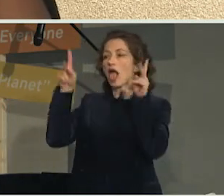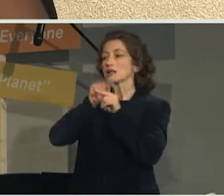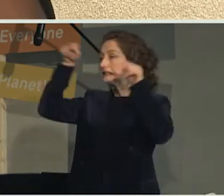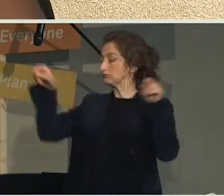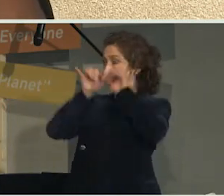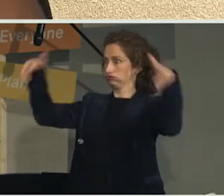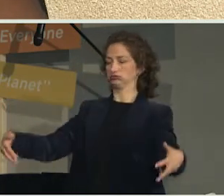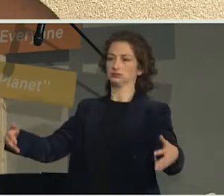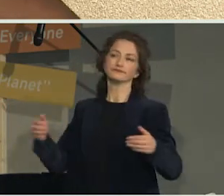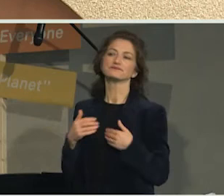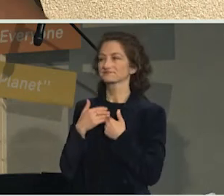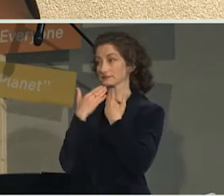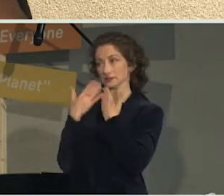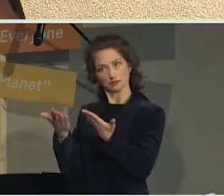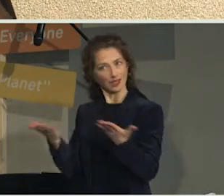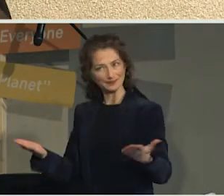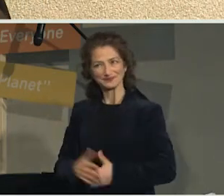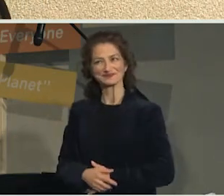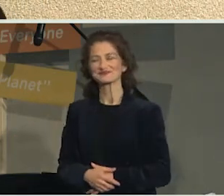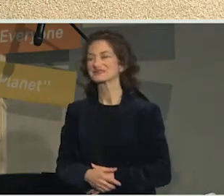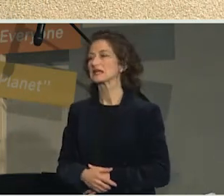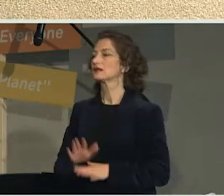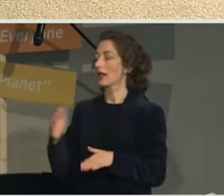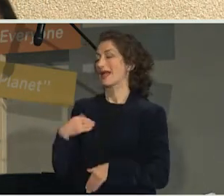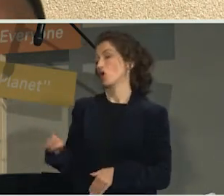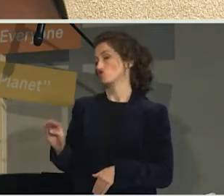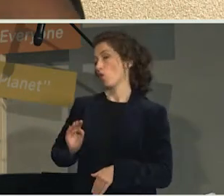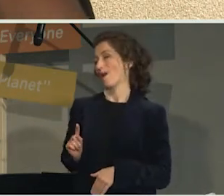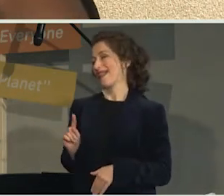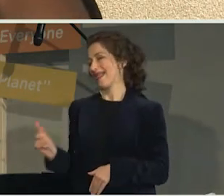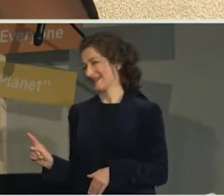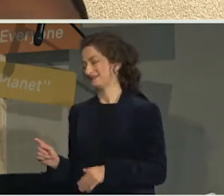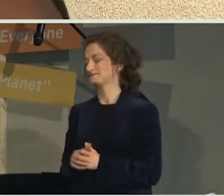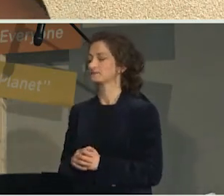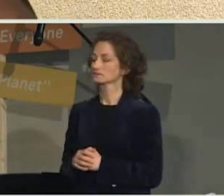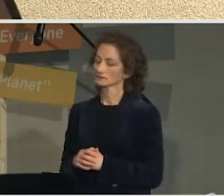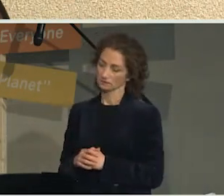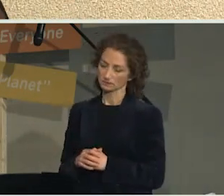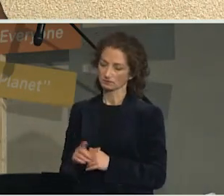much. Now, a colleague of mine, when I told him I didn't know what to talk about,